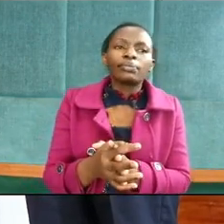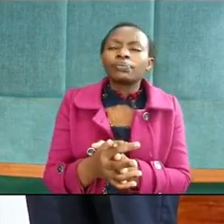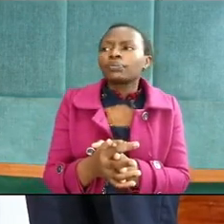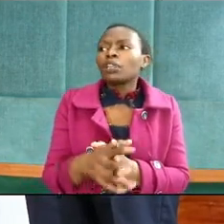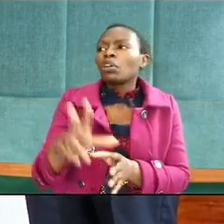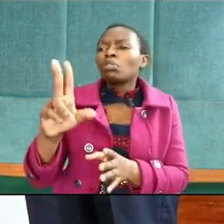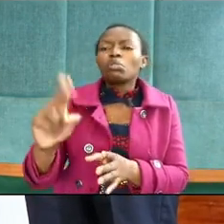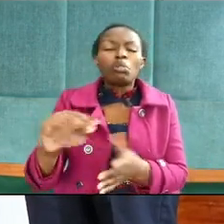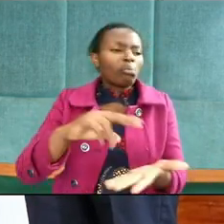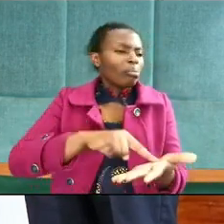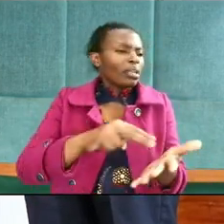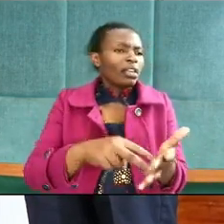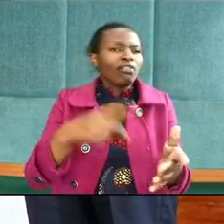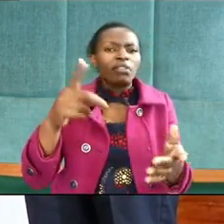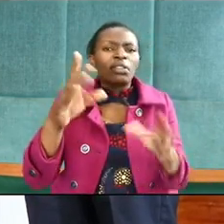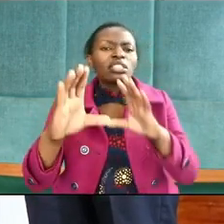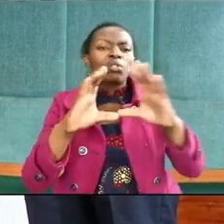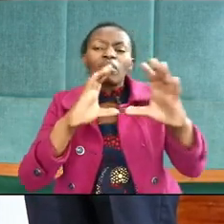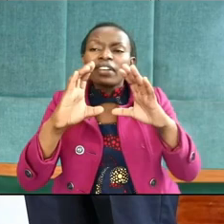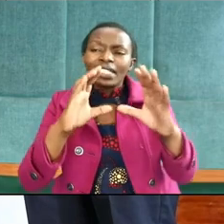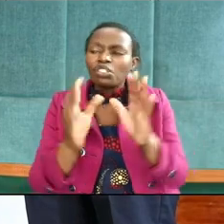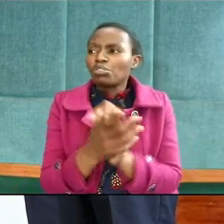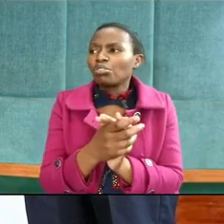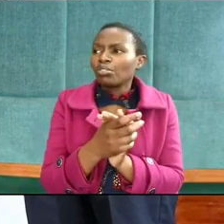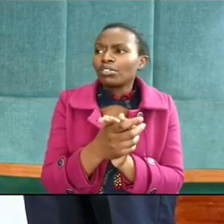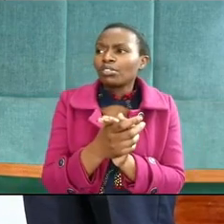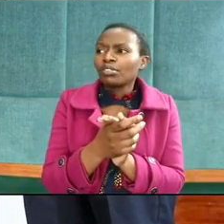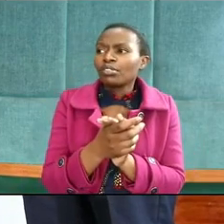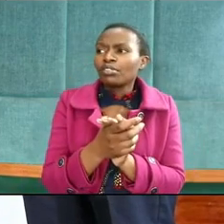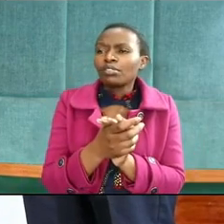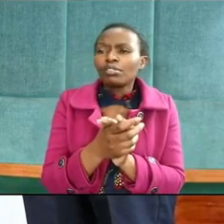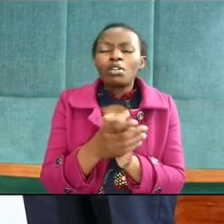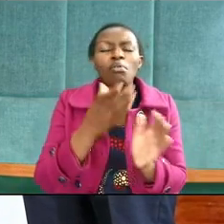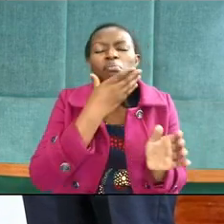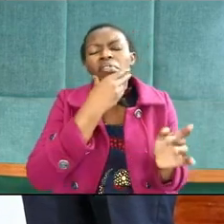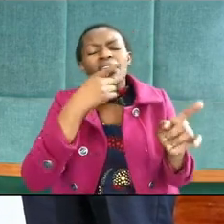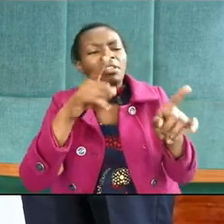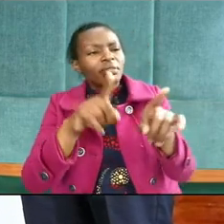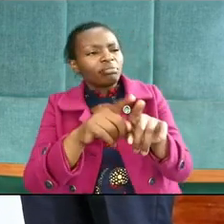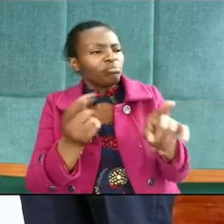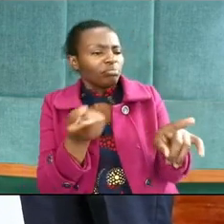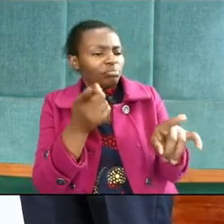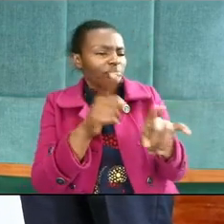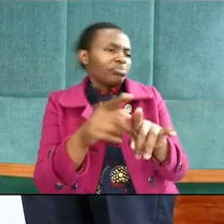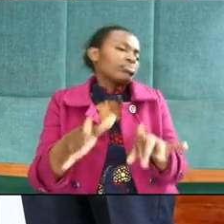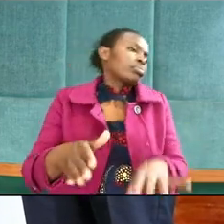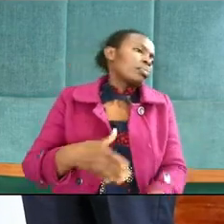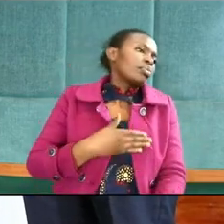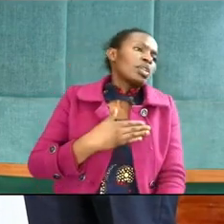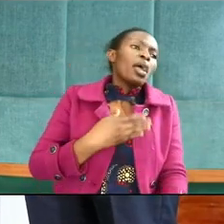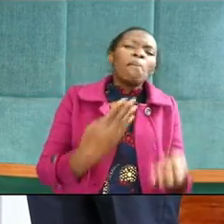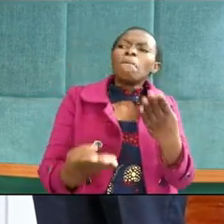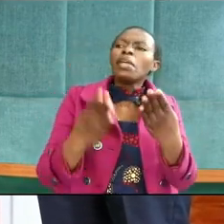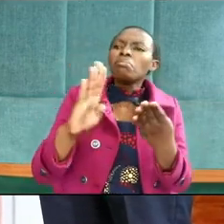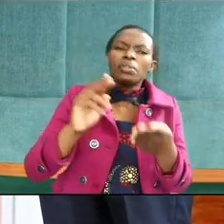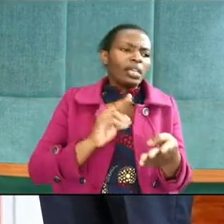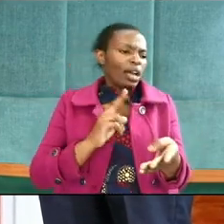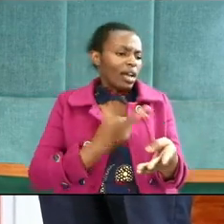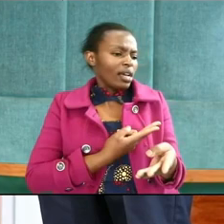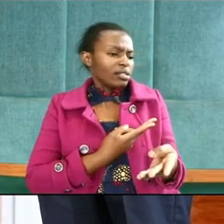meaningful conversation that can be held. My brothers and sisters, what if we developed